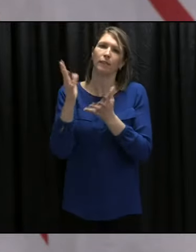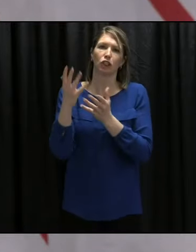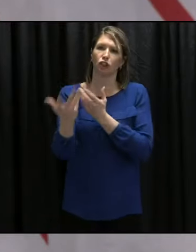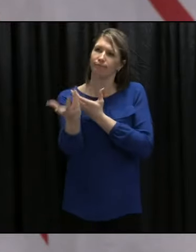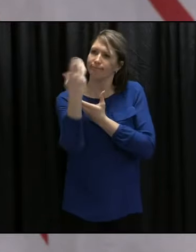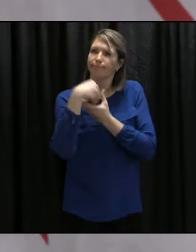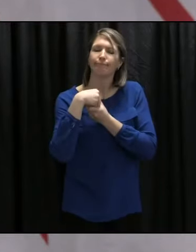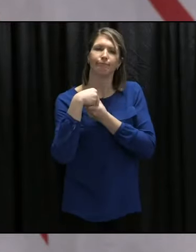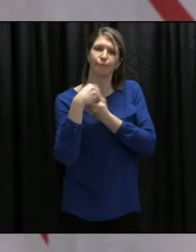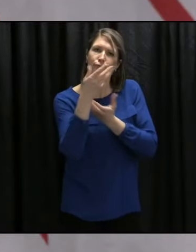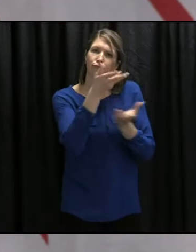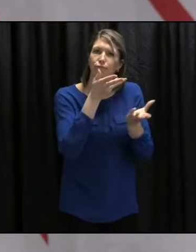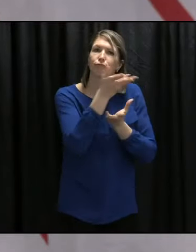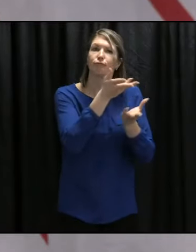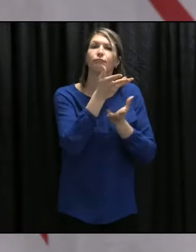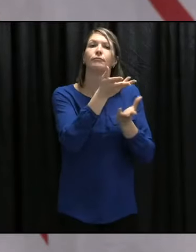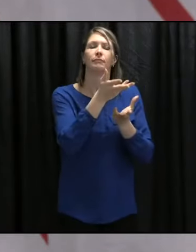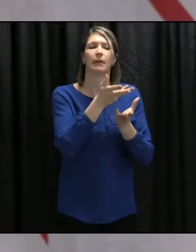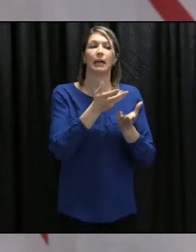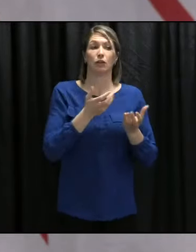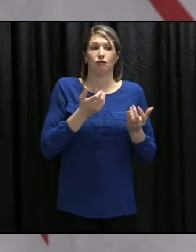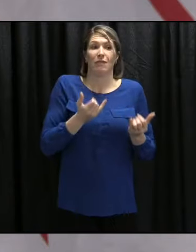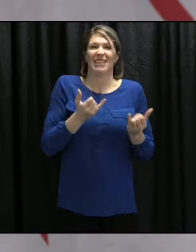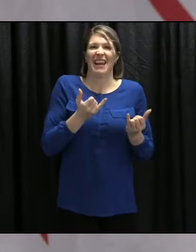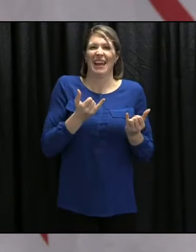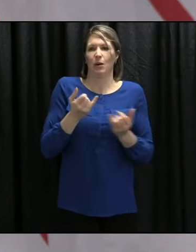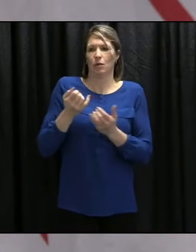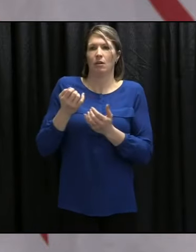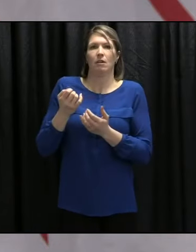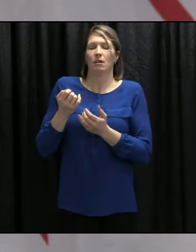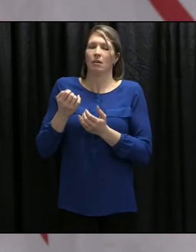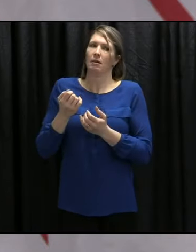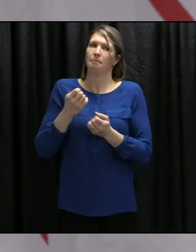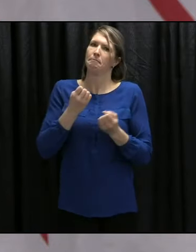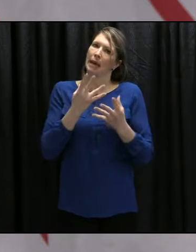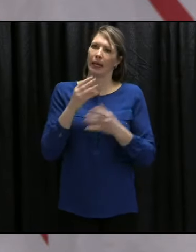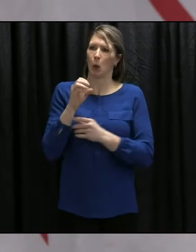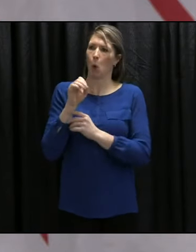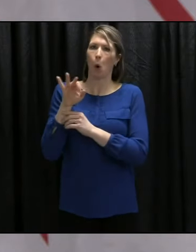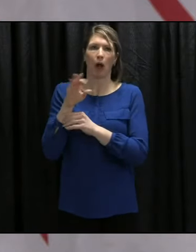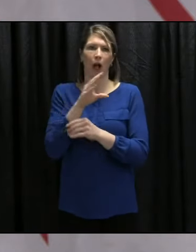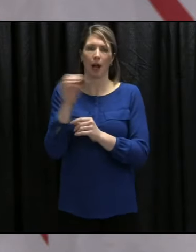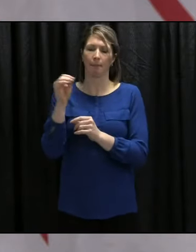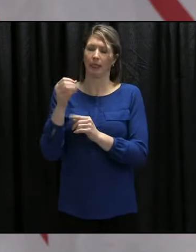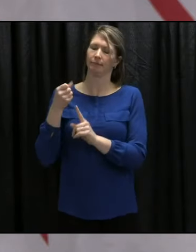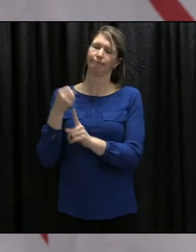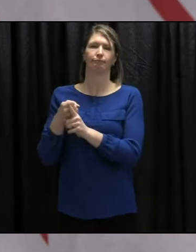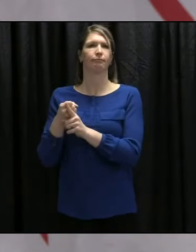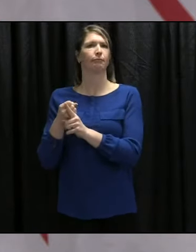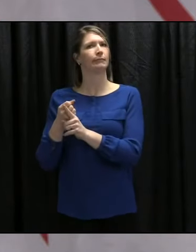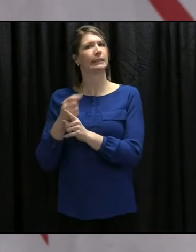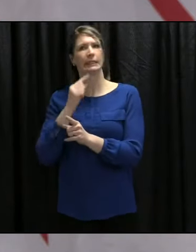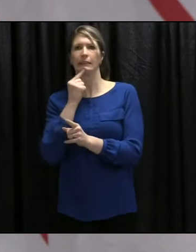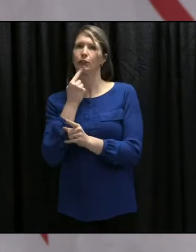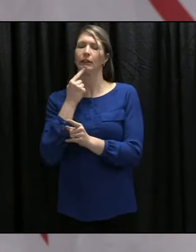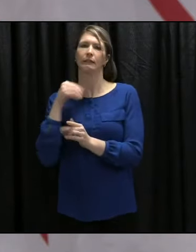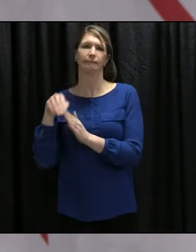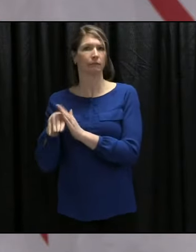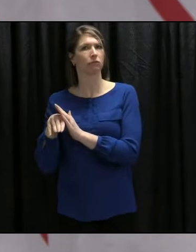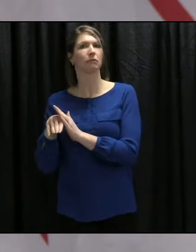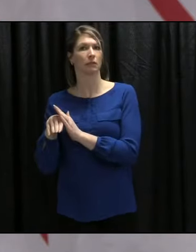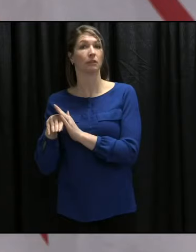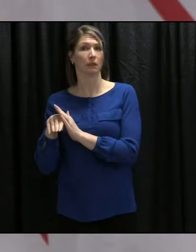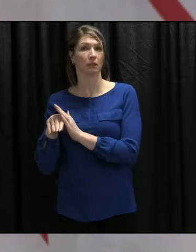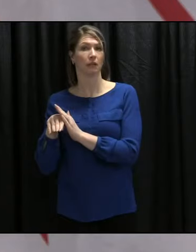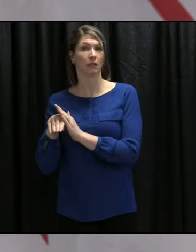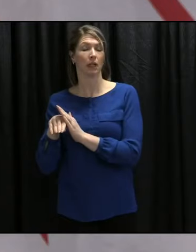we're in, many of those sectors, many of those industries have been severely impacted. So I think it's always important that we continue to work